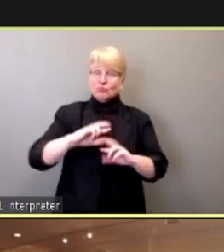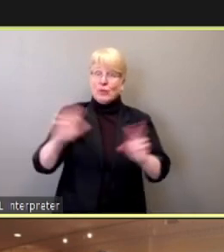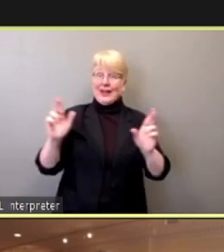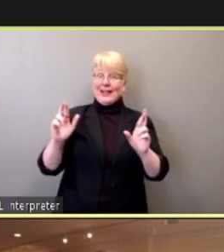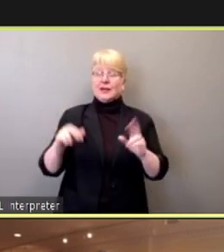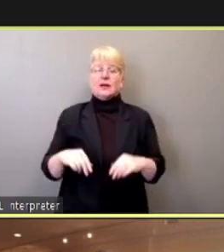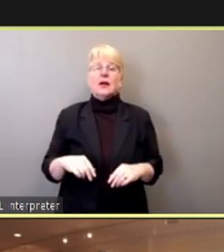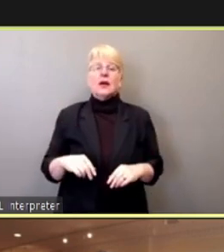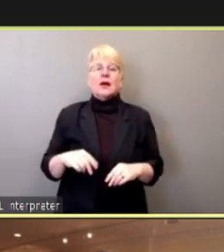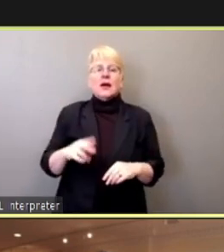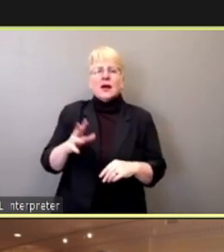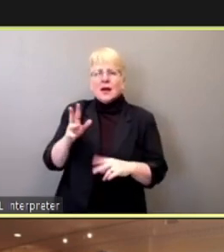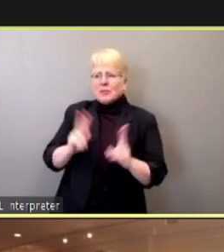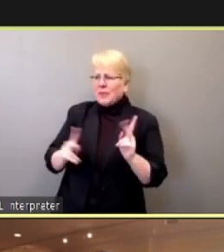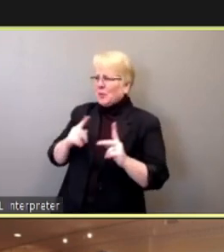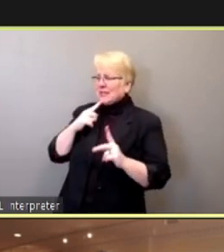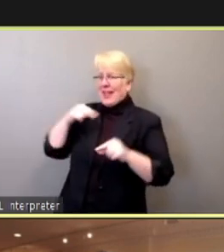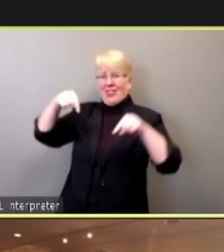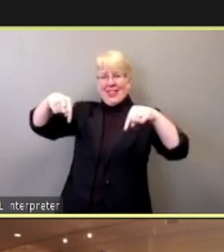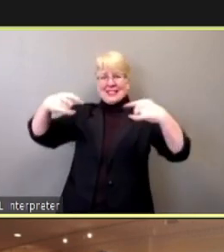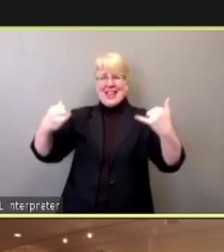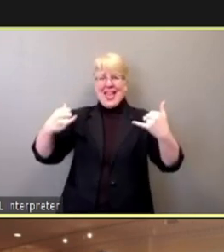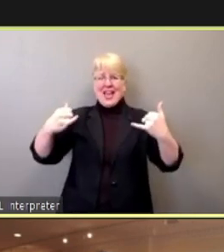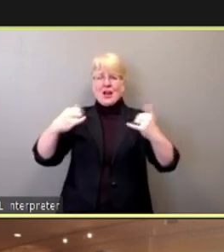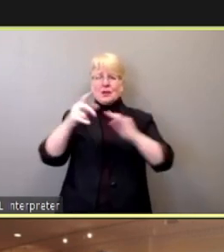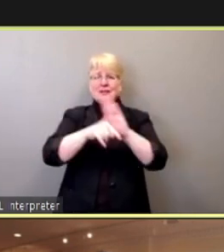about us being in a vulnerable period. Well, as people are getting